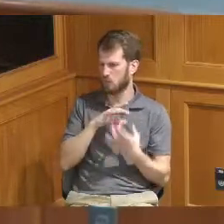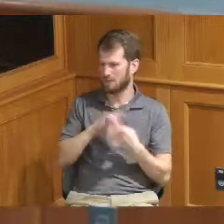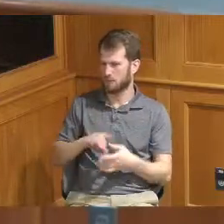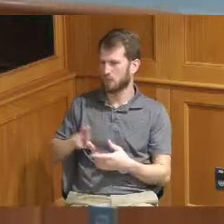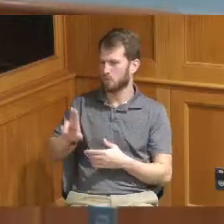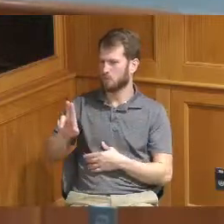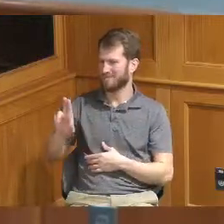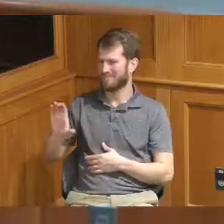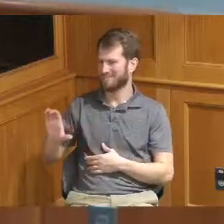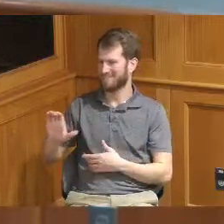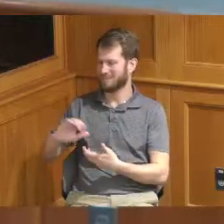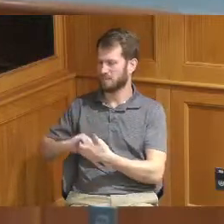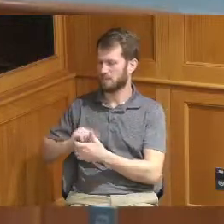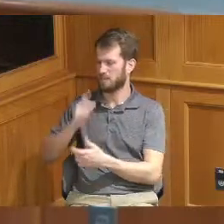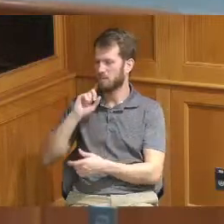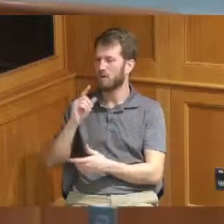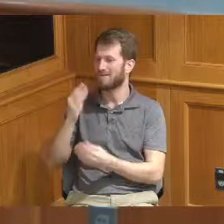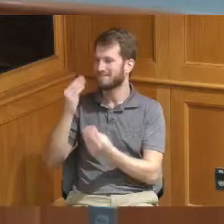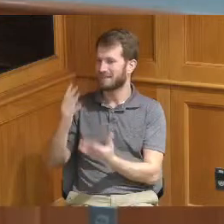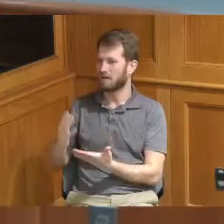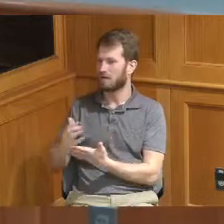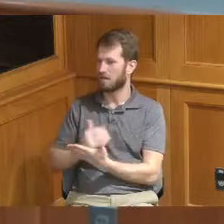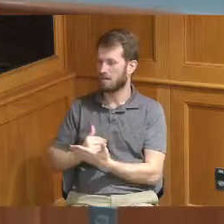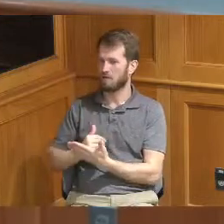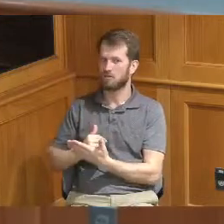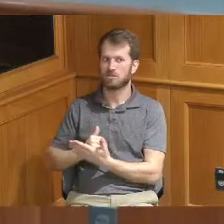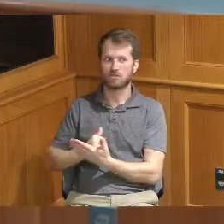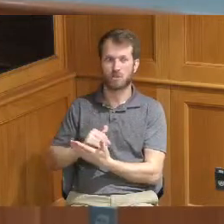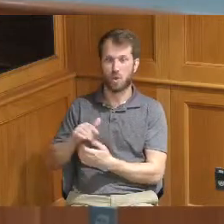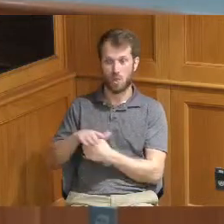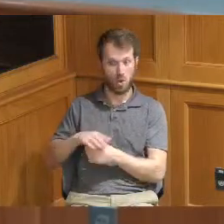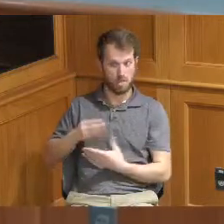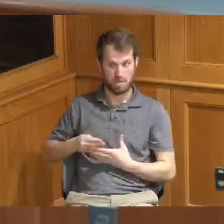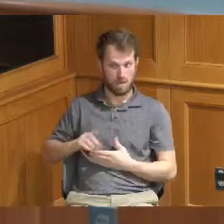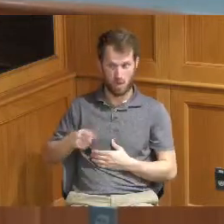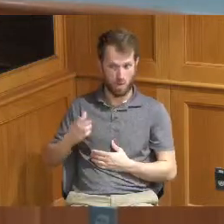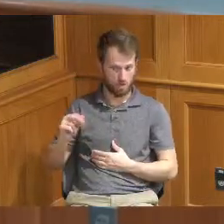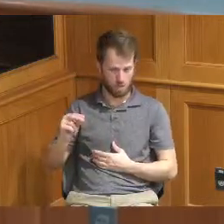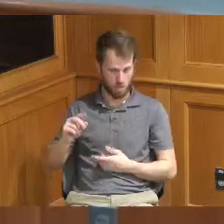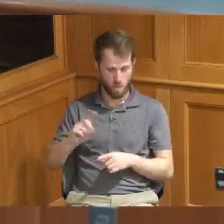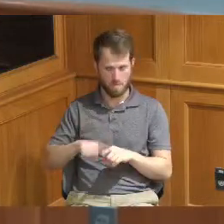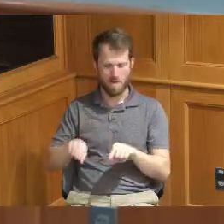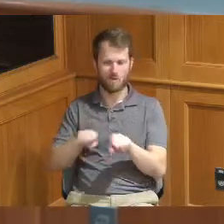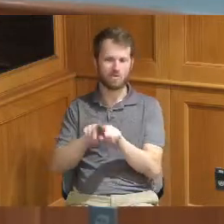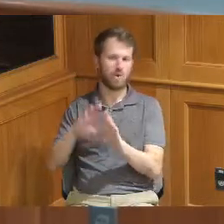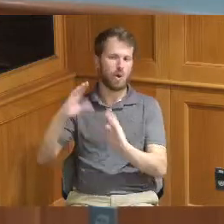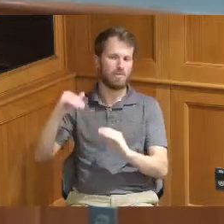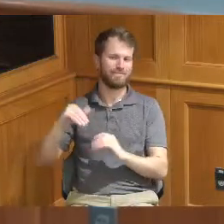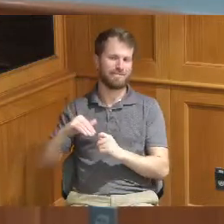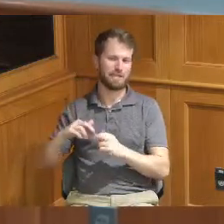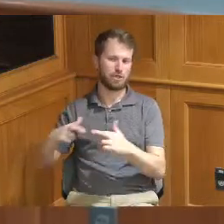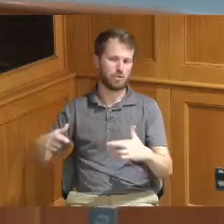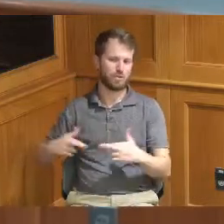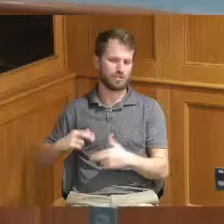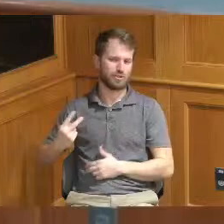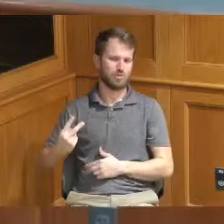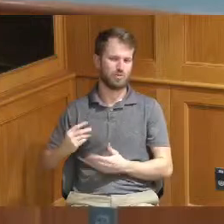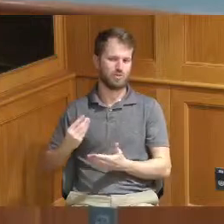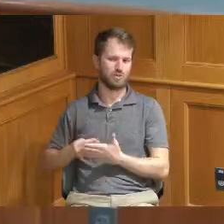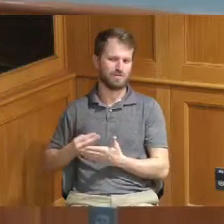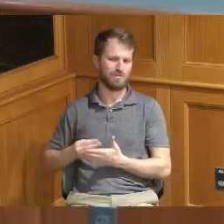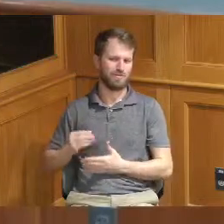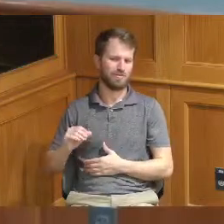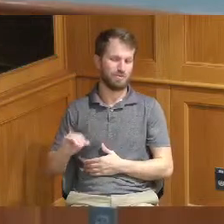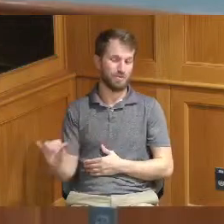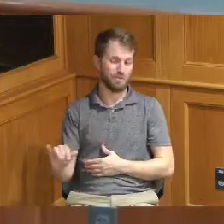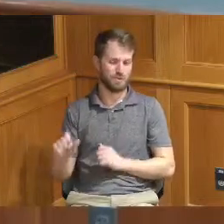of Cincinnati for that data collection of not just our local dollars, but also hopefully the Region 2 dollars as well. So we can track all of that and